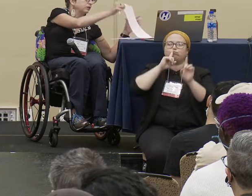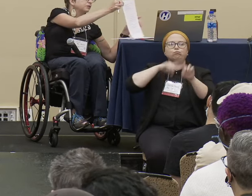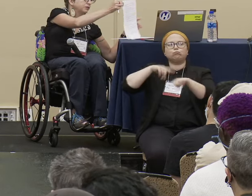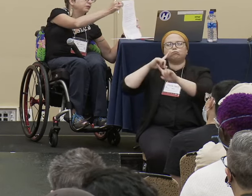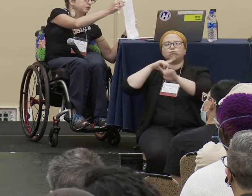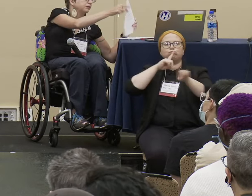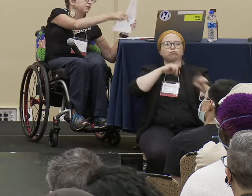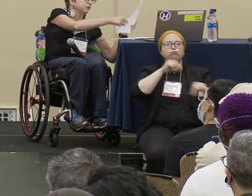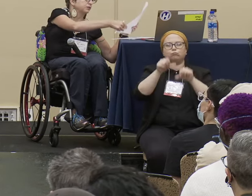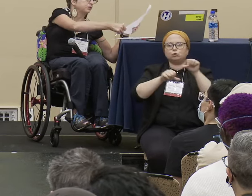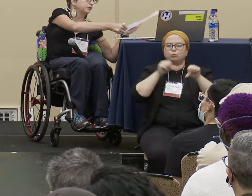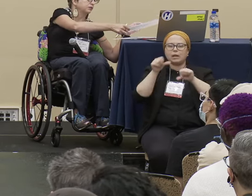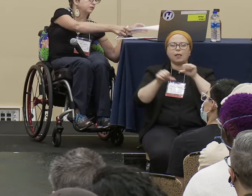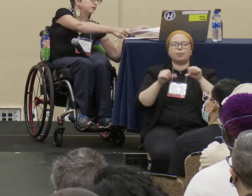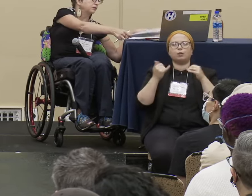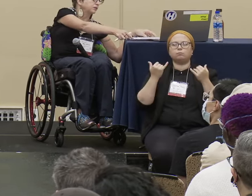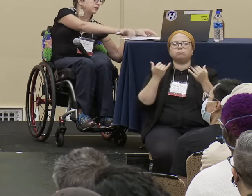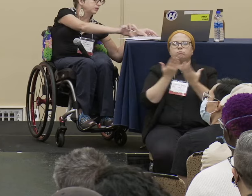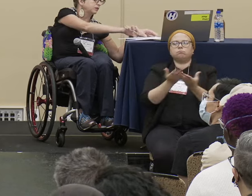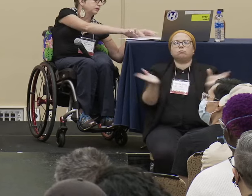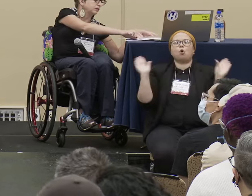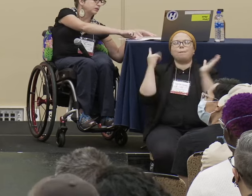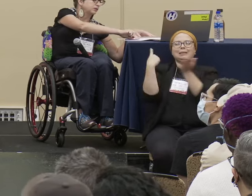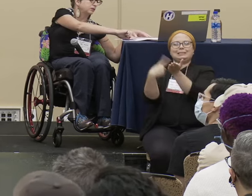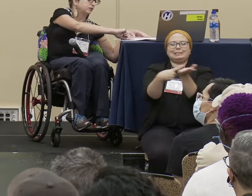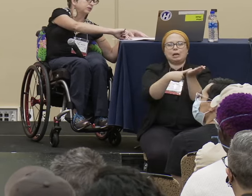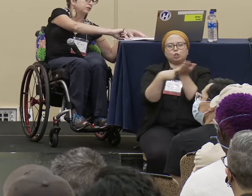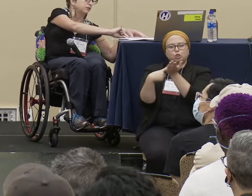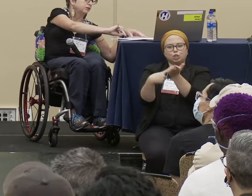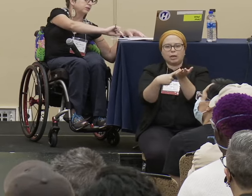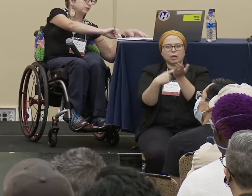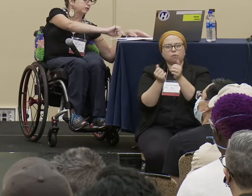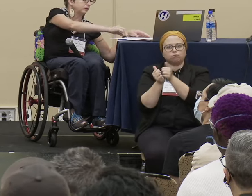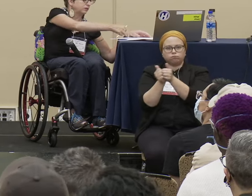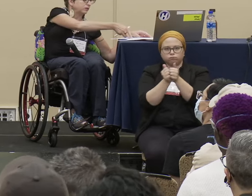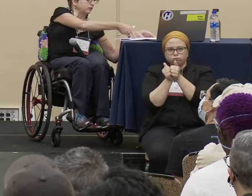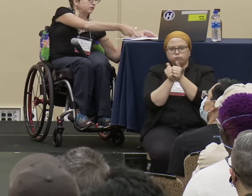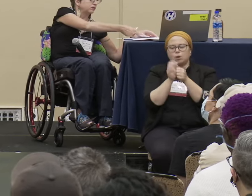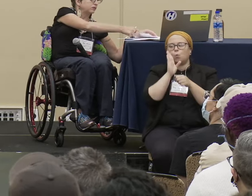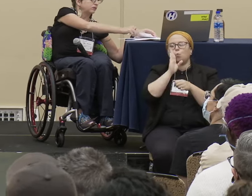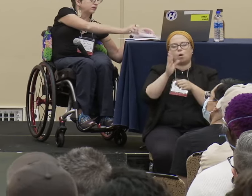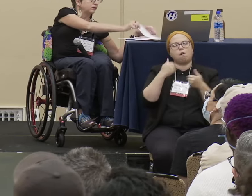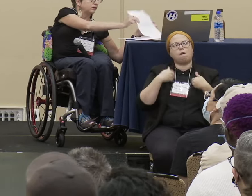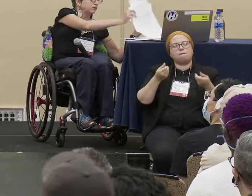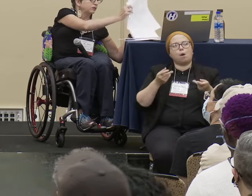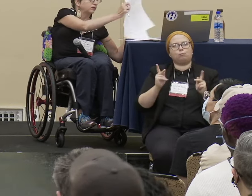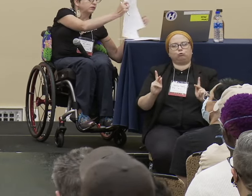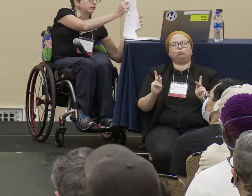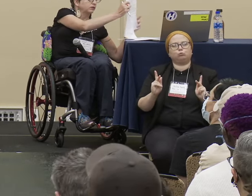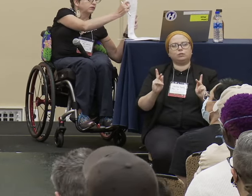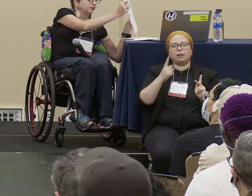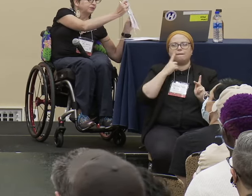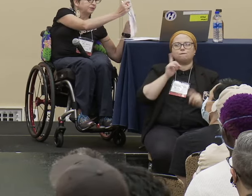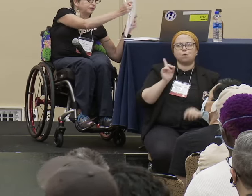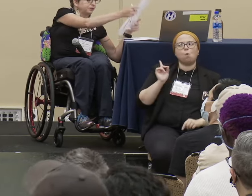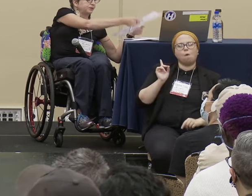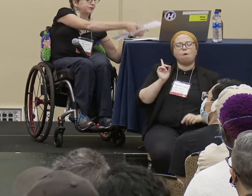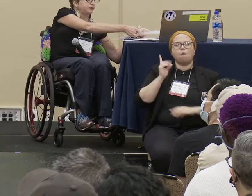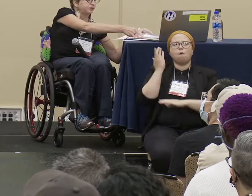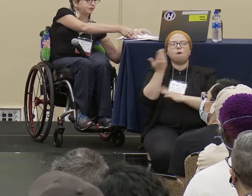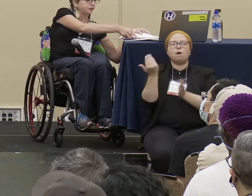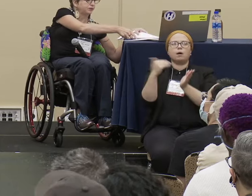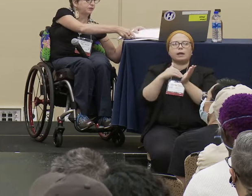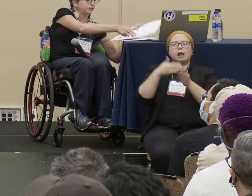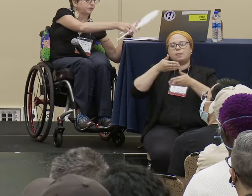an open discussion amongst the participants in the room. There will definitely be opportunity for Liat to come back either at the end or if we have